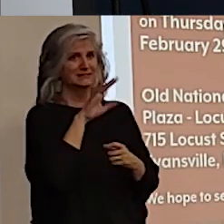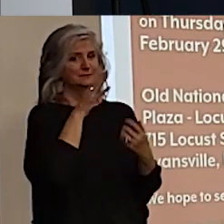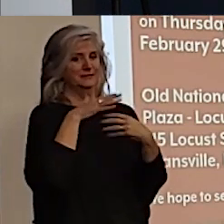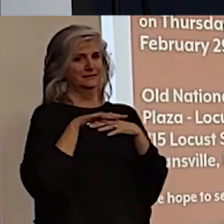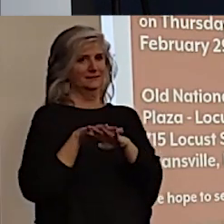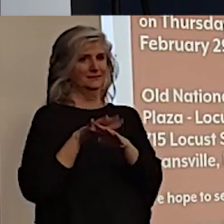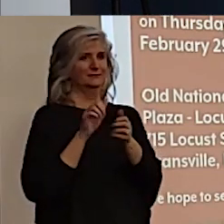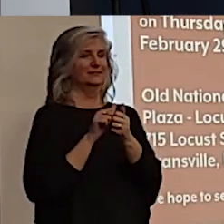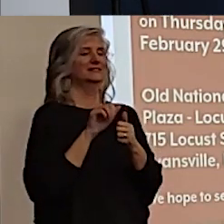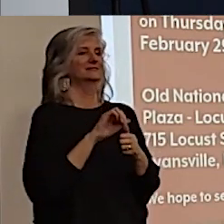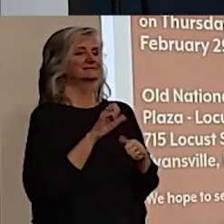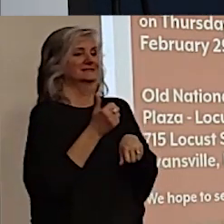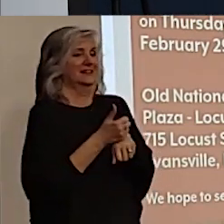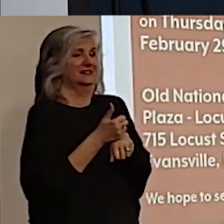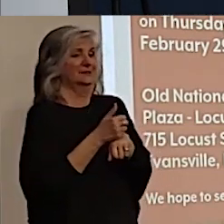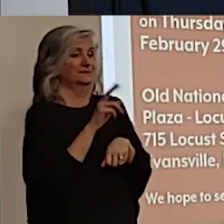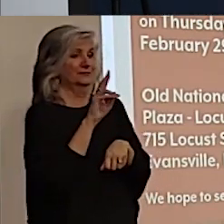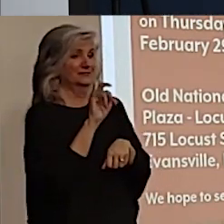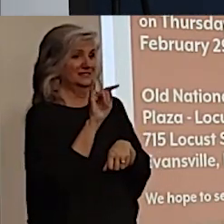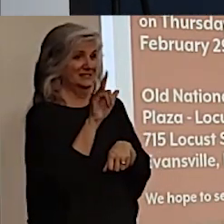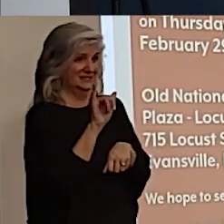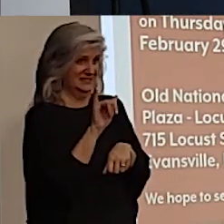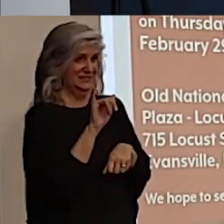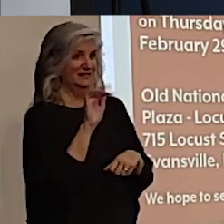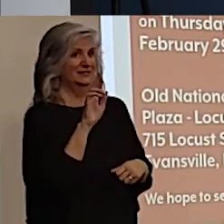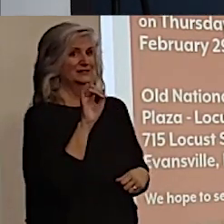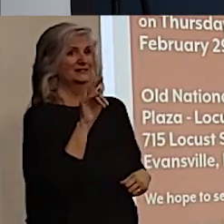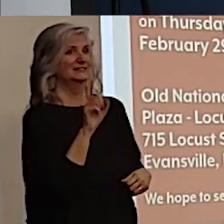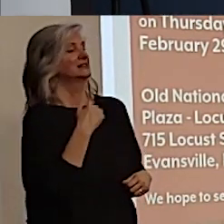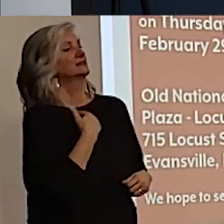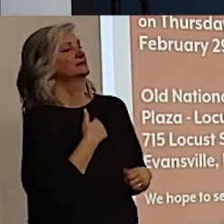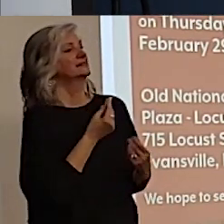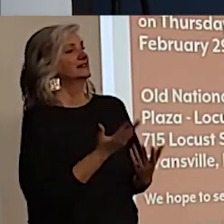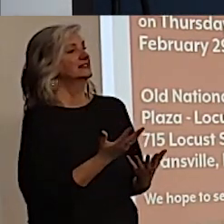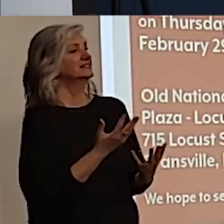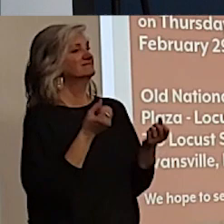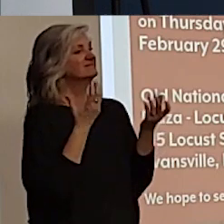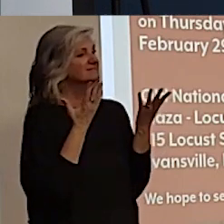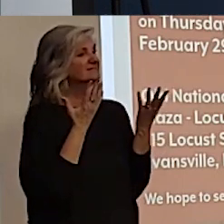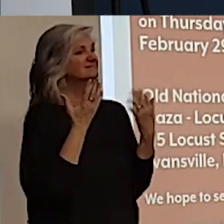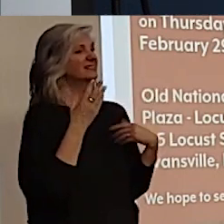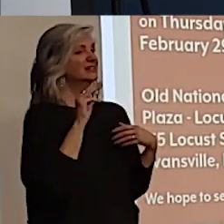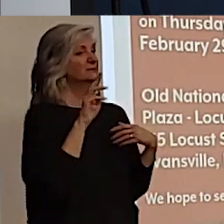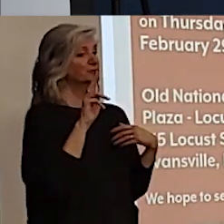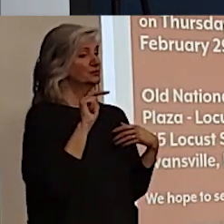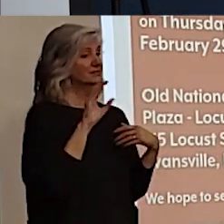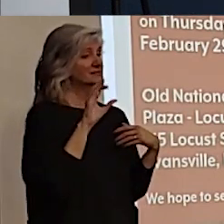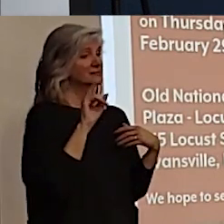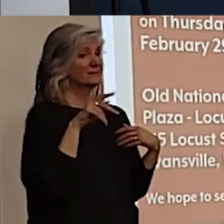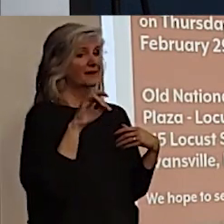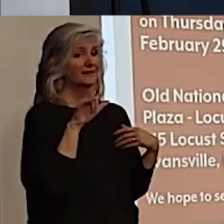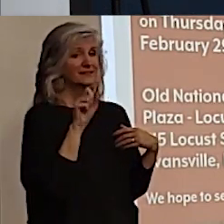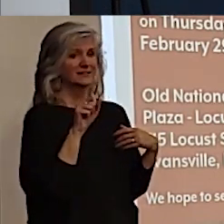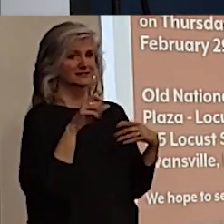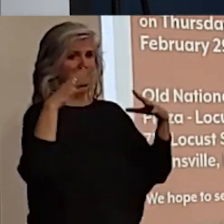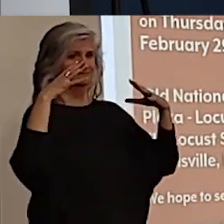incorporated into setting of utility rates. For example, we give many municipalities a discount on their